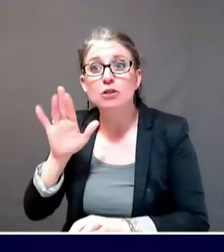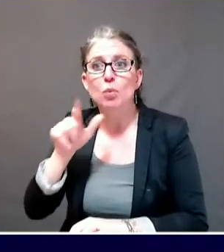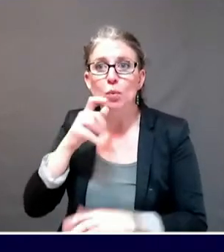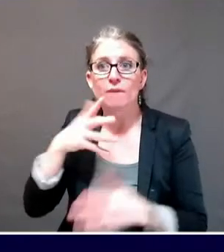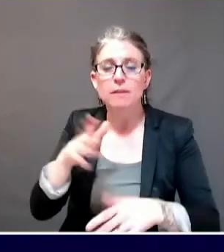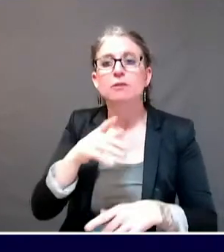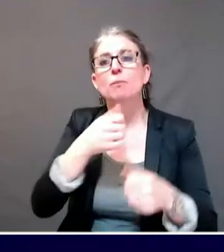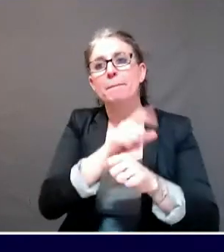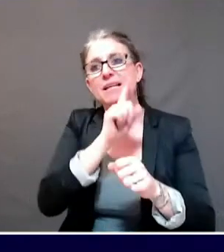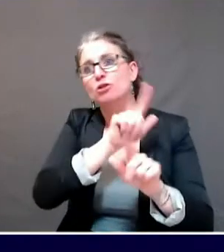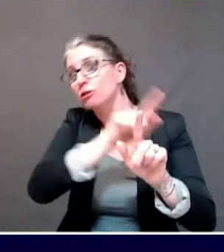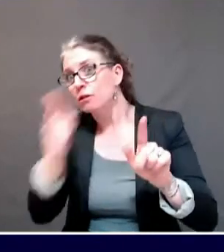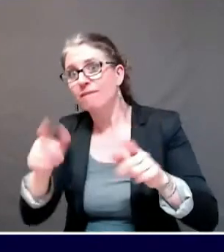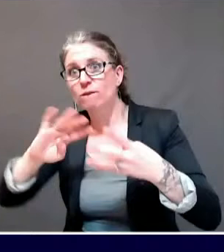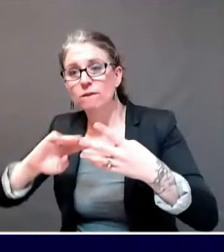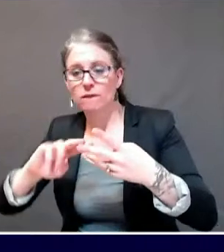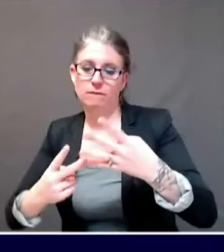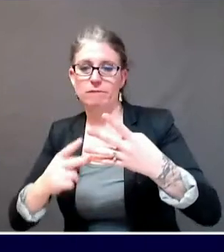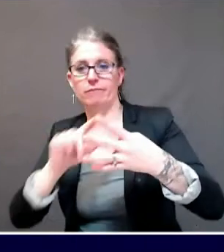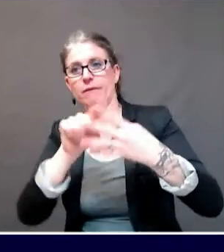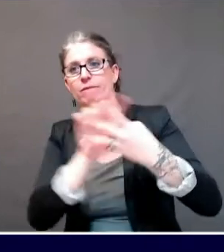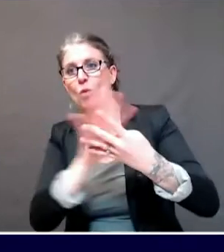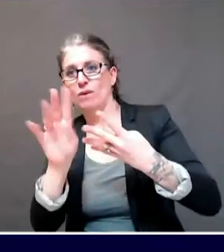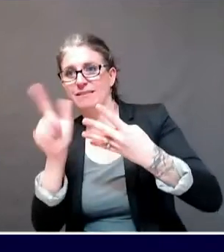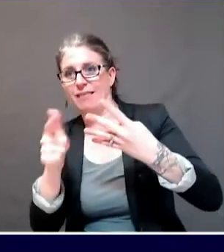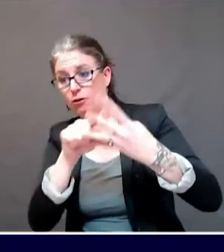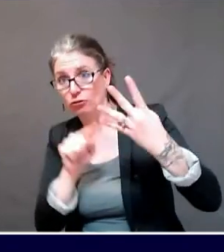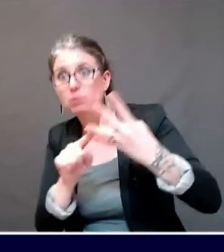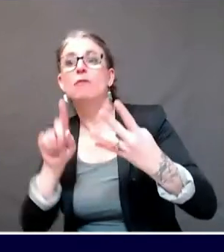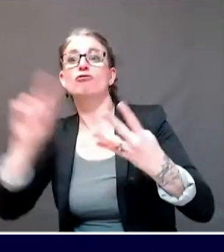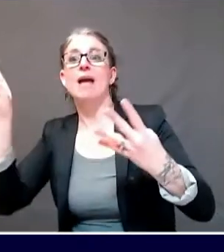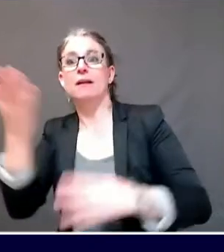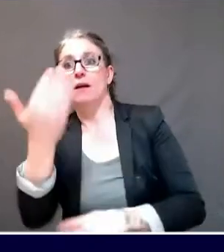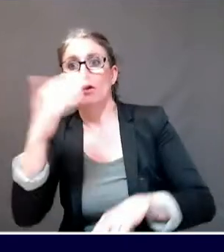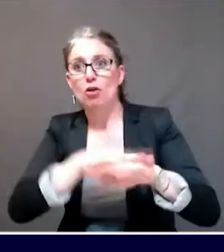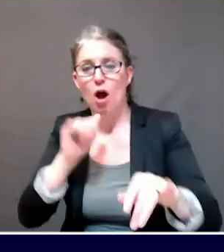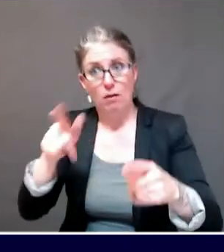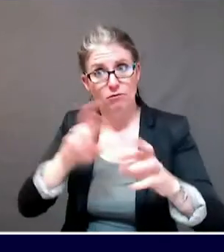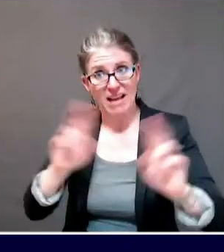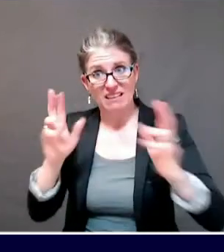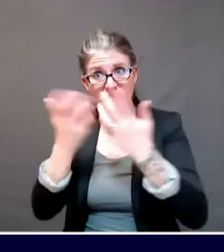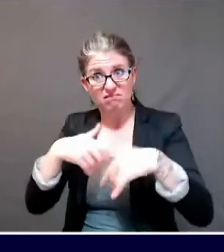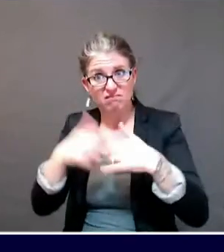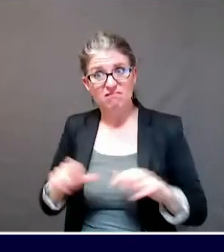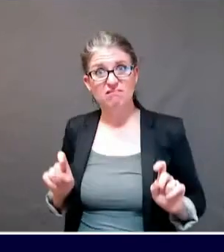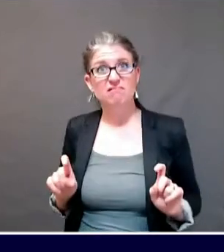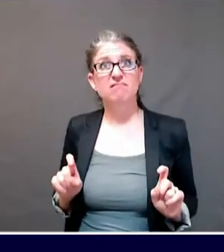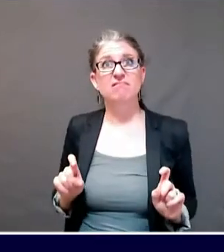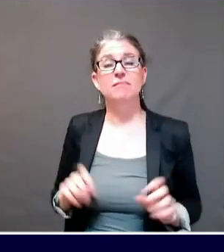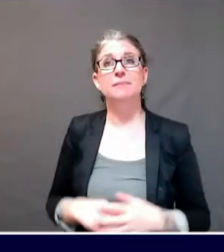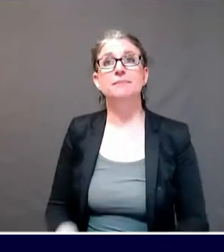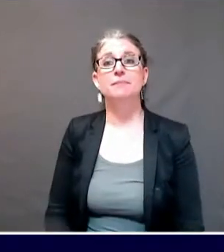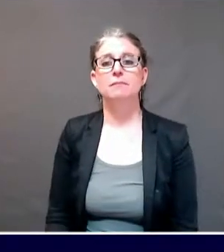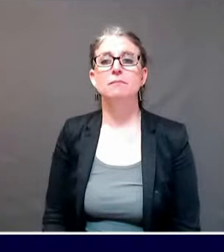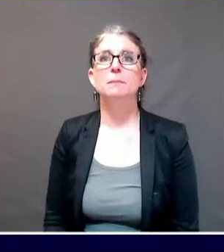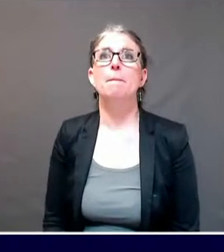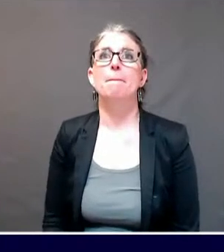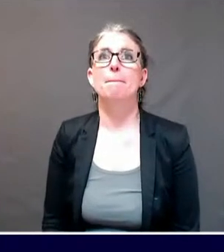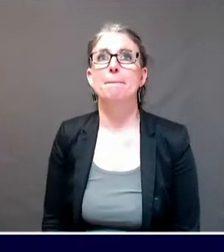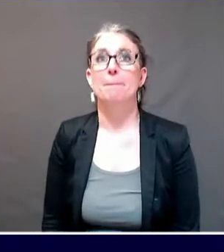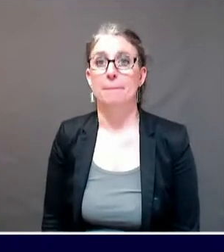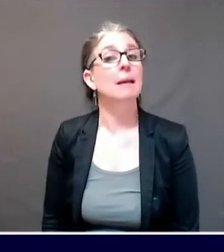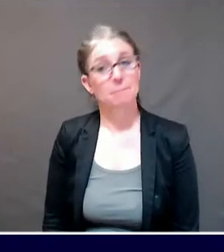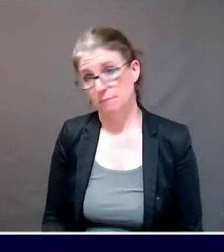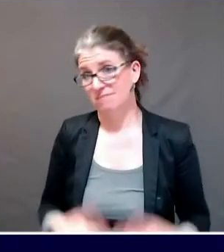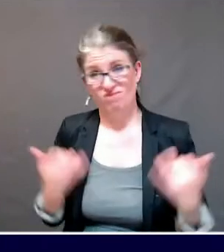because generally speaking, there are multiple channels, all of which we want to activate in order to